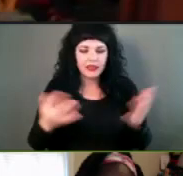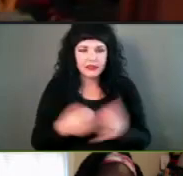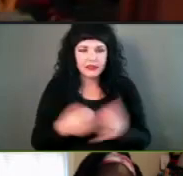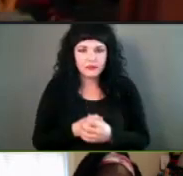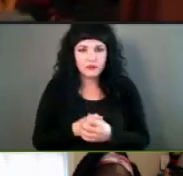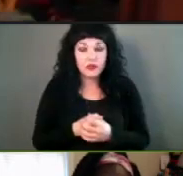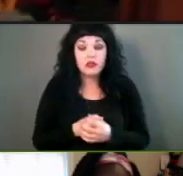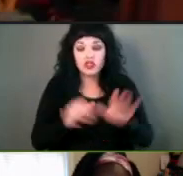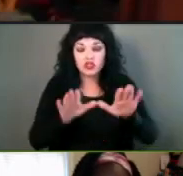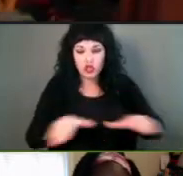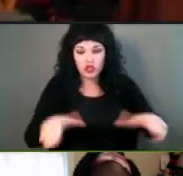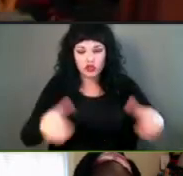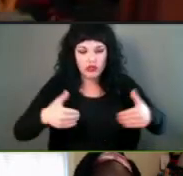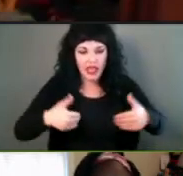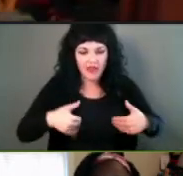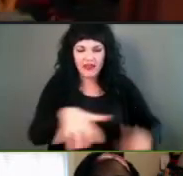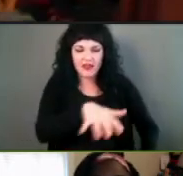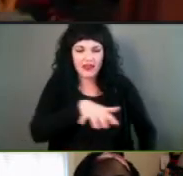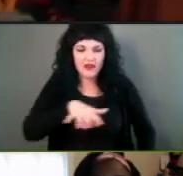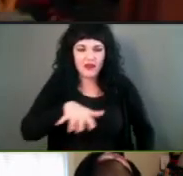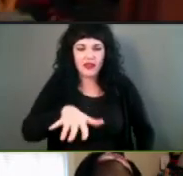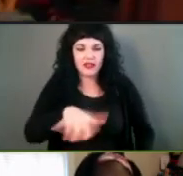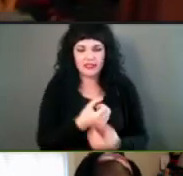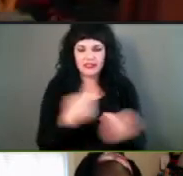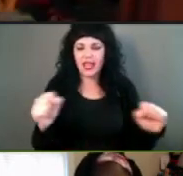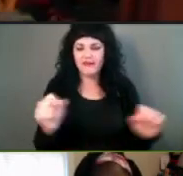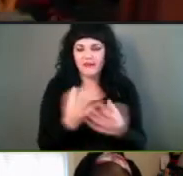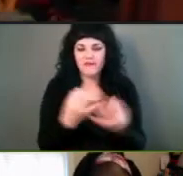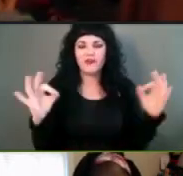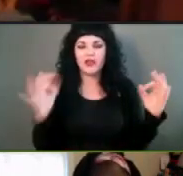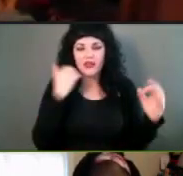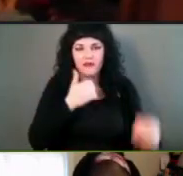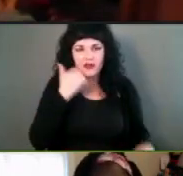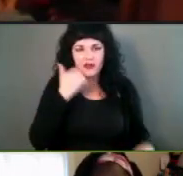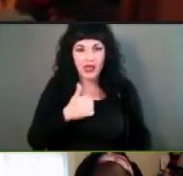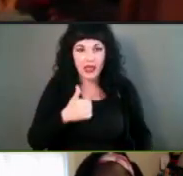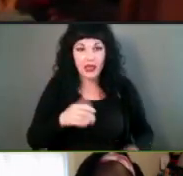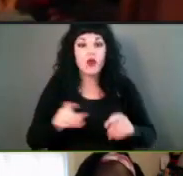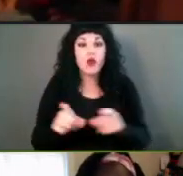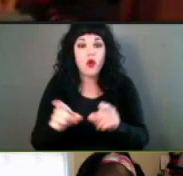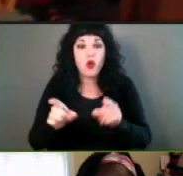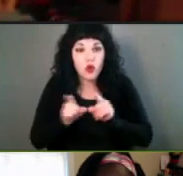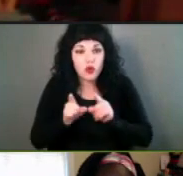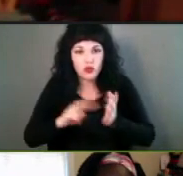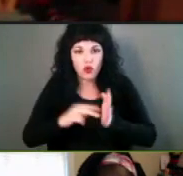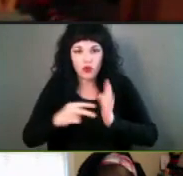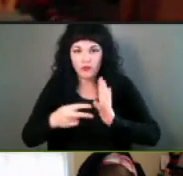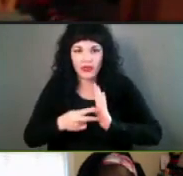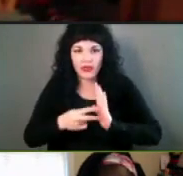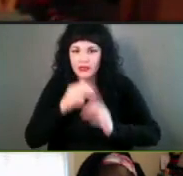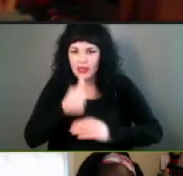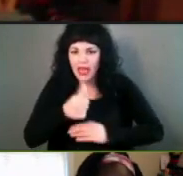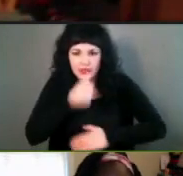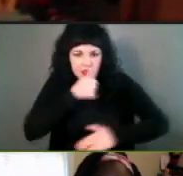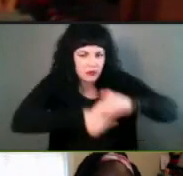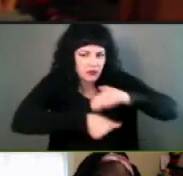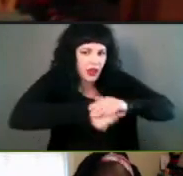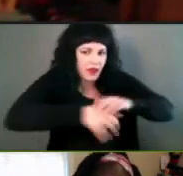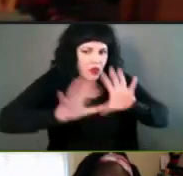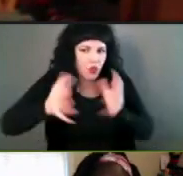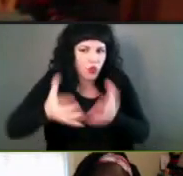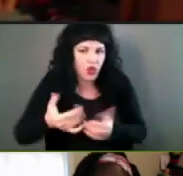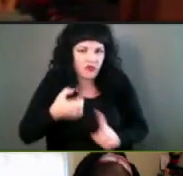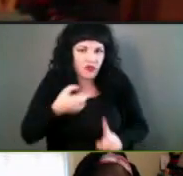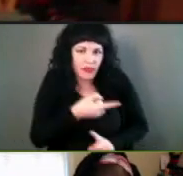and have a say in their daily lives, but also not shielding them from the realities of the world we currently live in. This